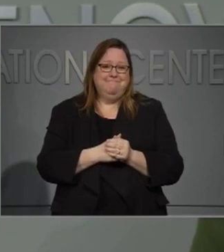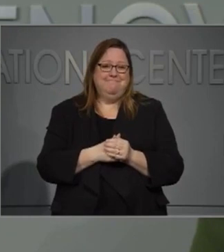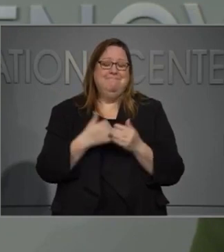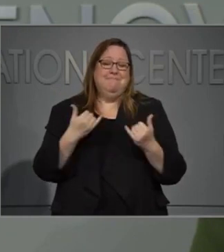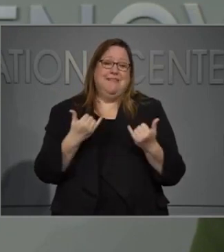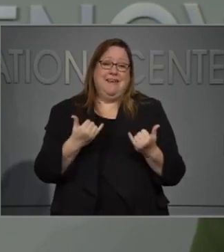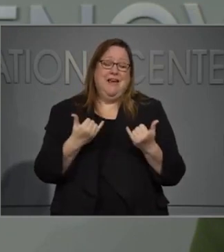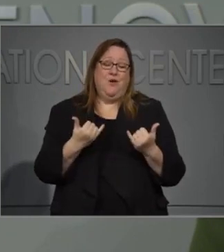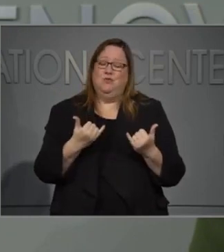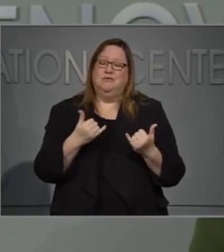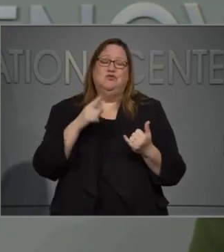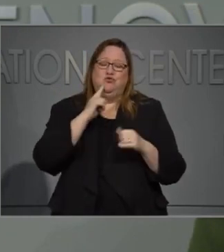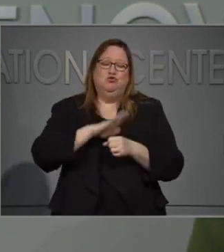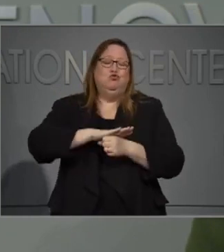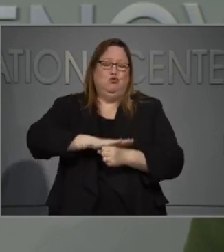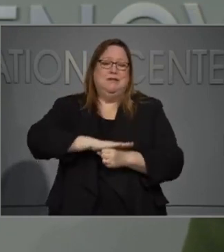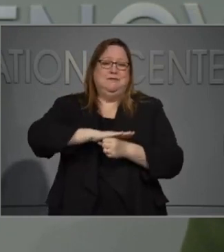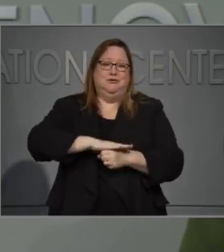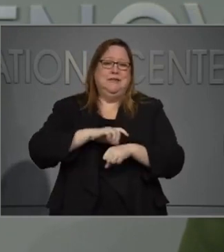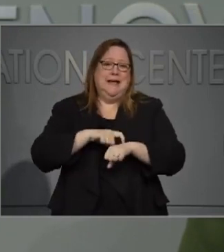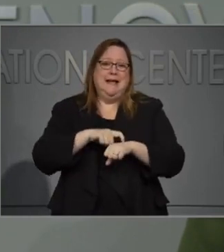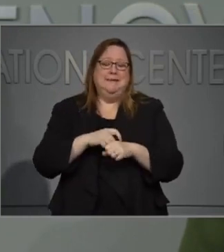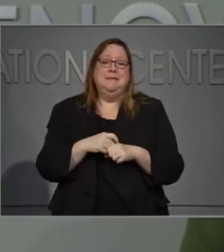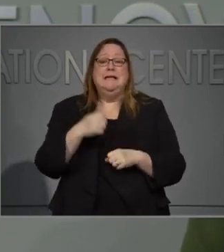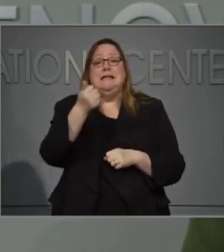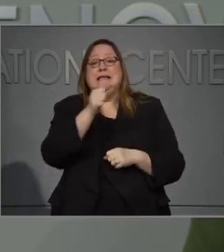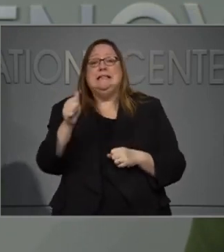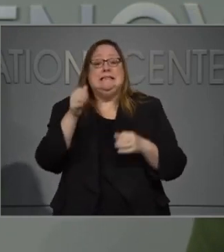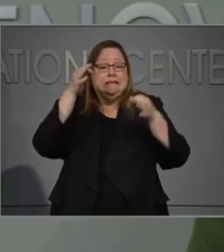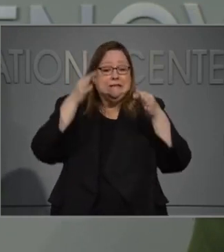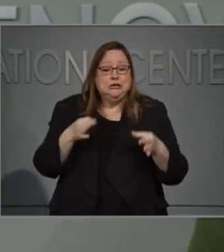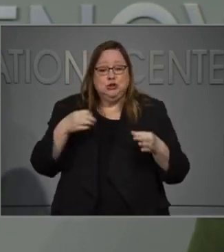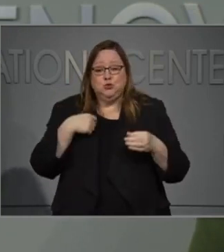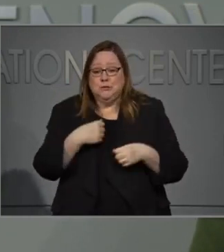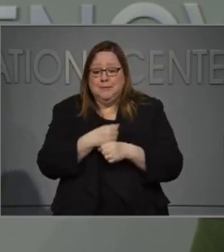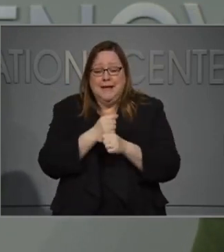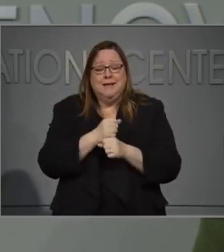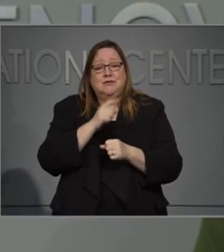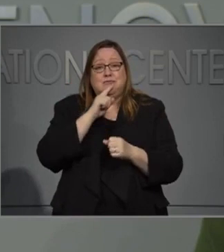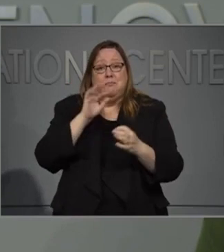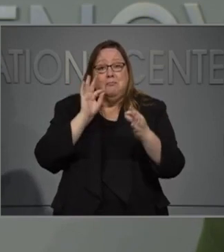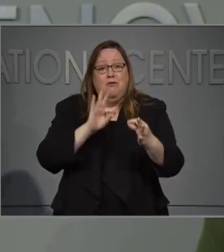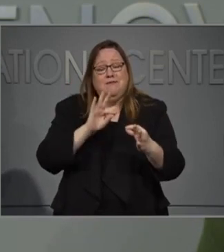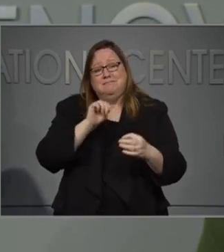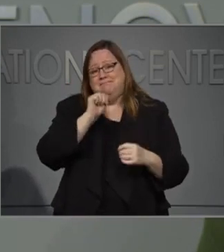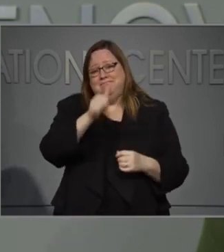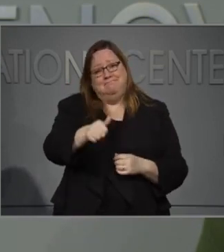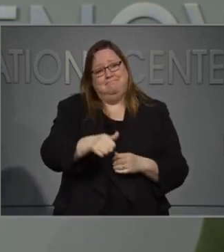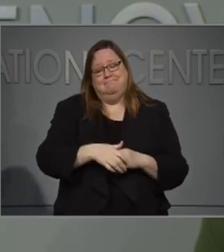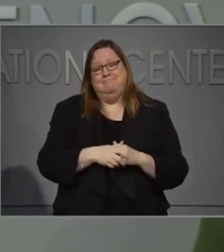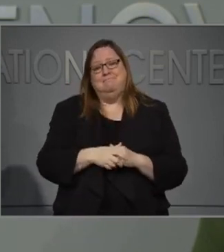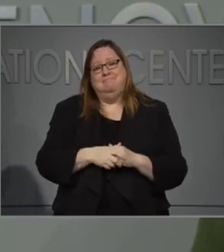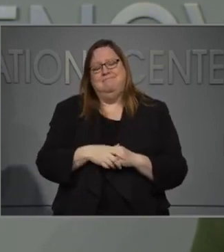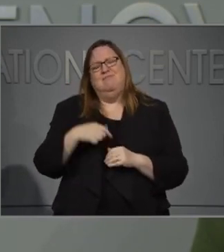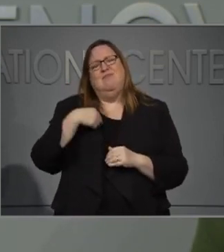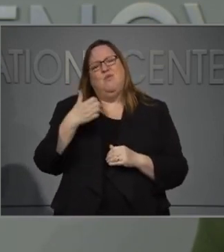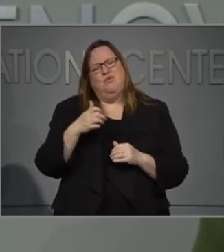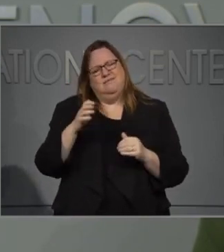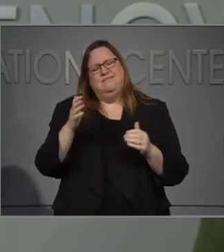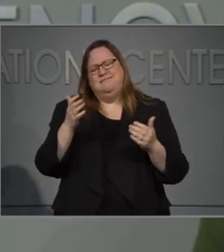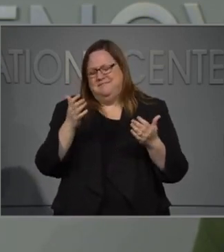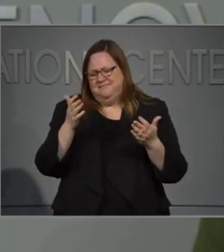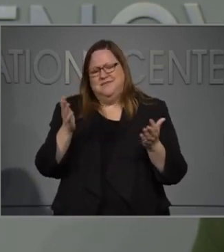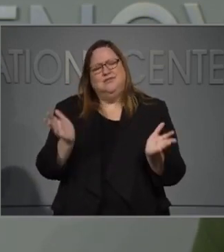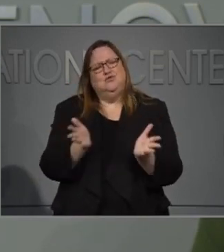no perfect decisions. That's why I want to reassure North Carolina students and parents and